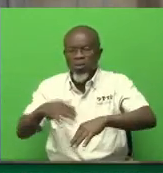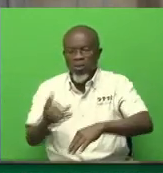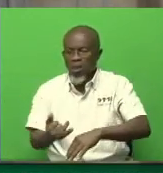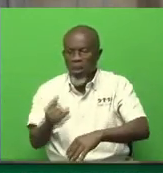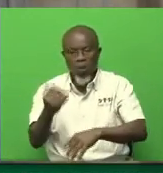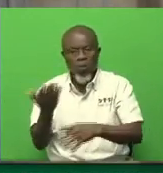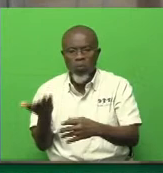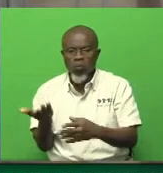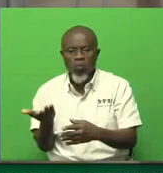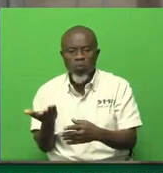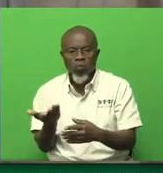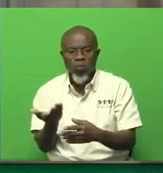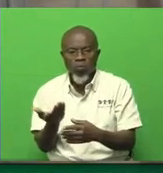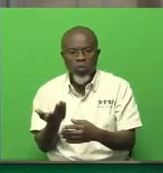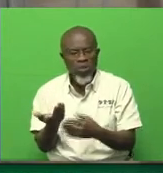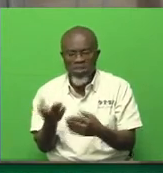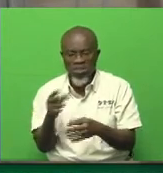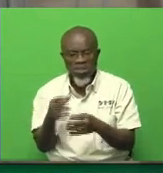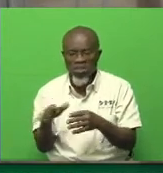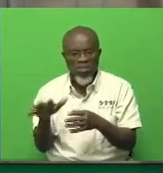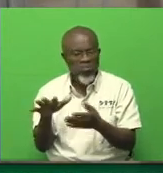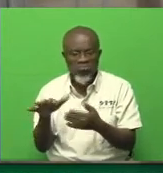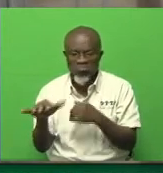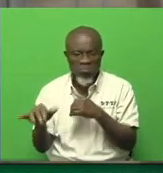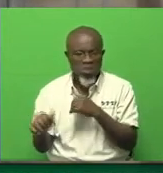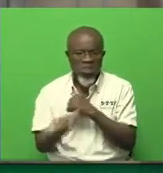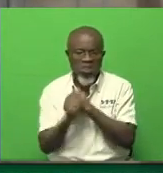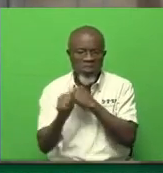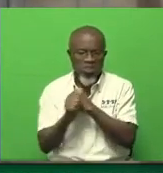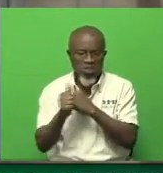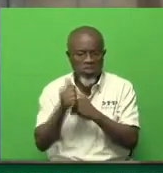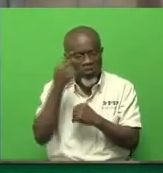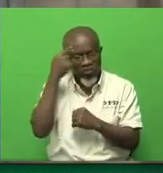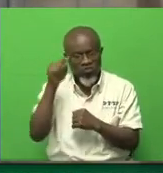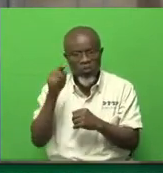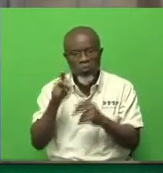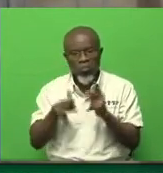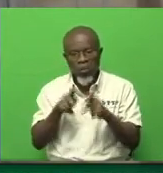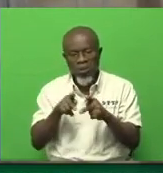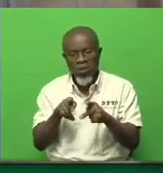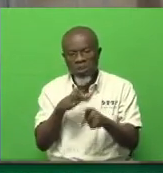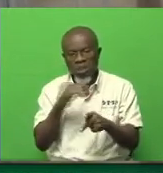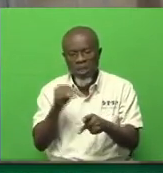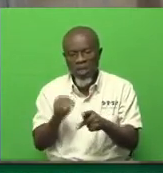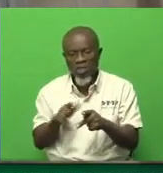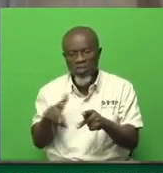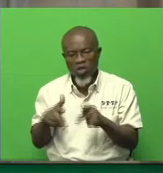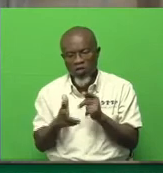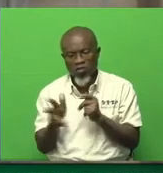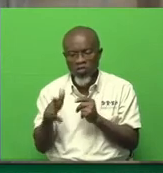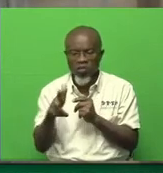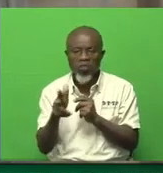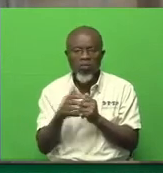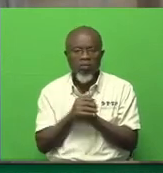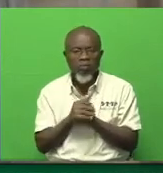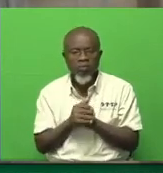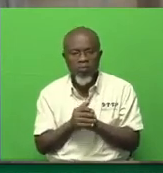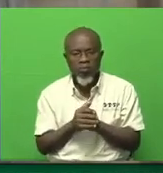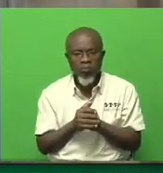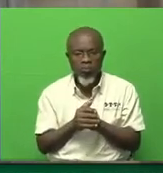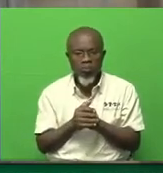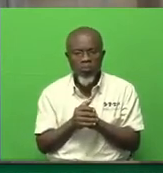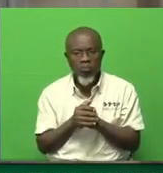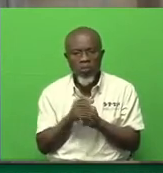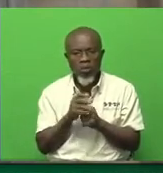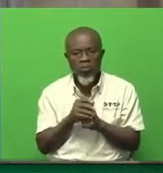vehicular traffic this BR this bridge affects over 50 residents and over 20 farmers in this area who rely on